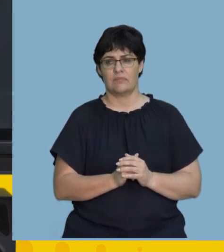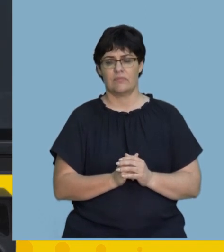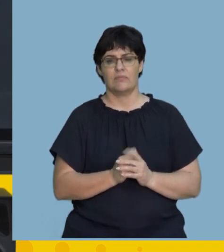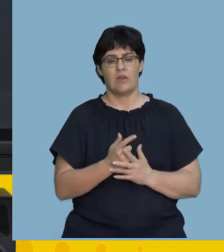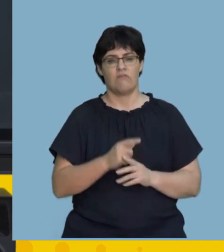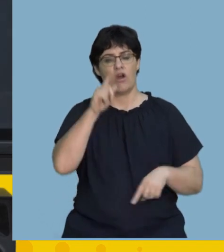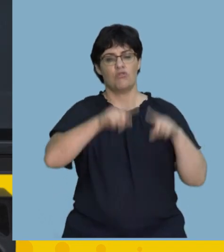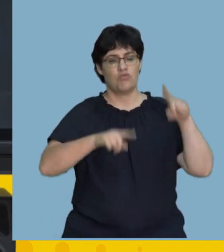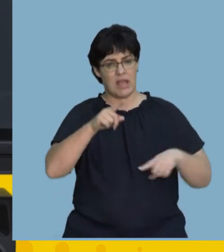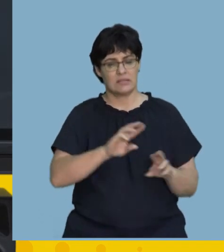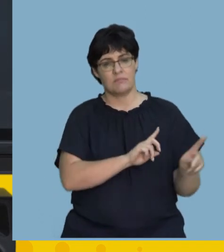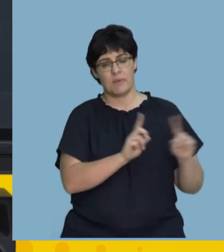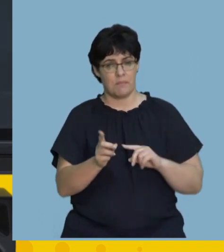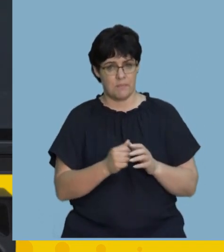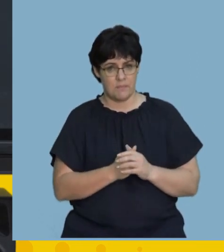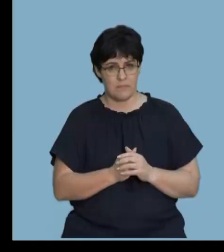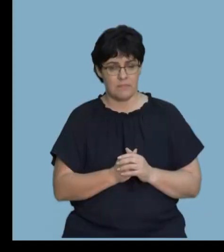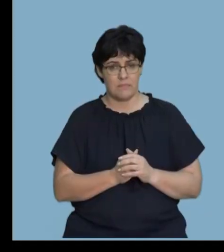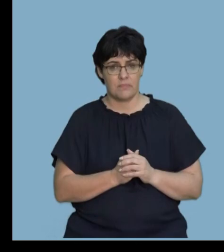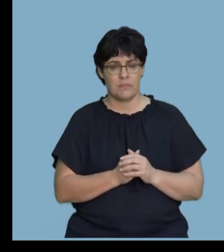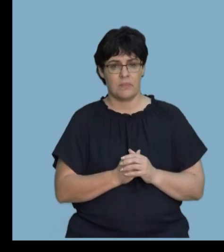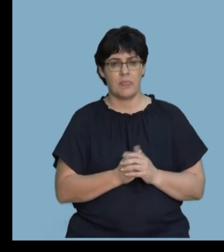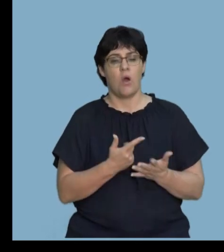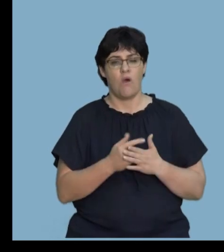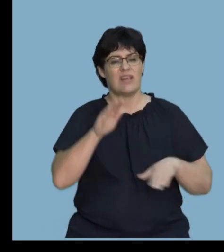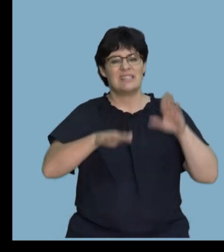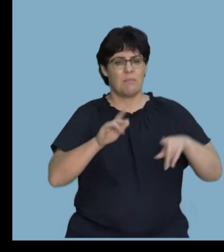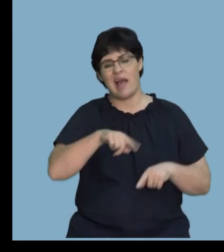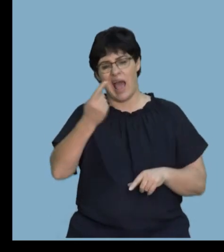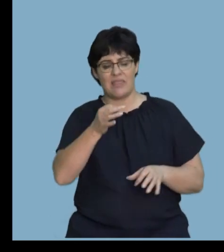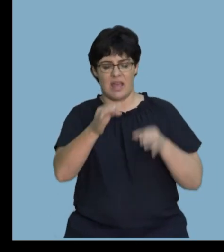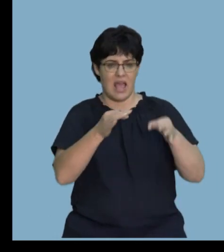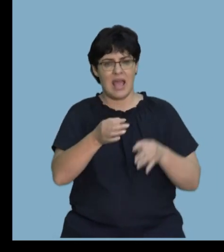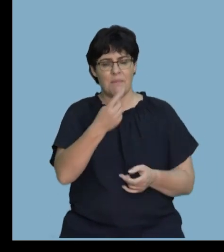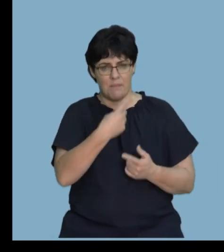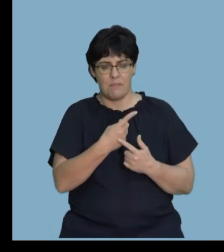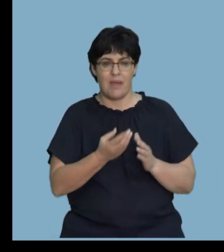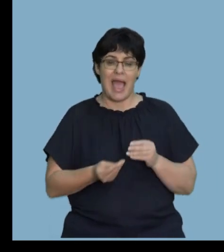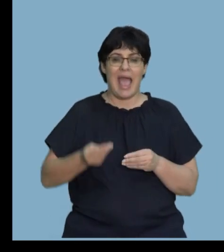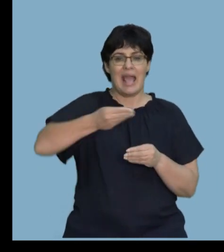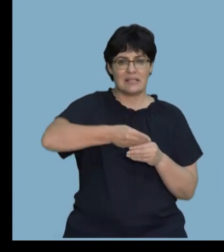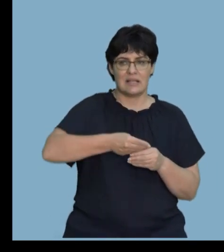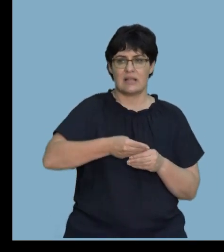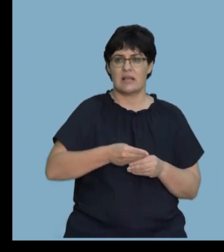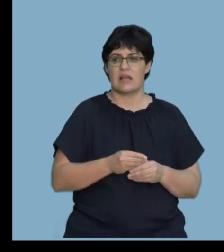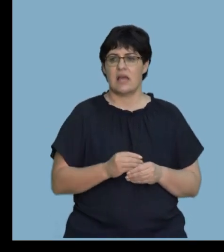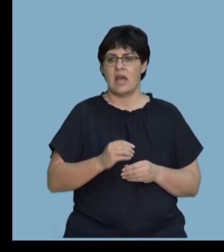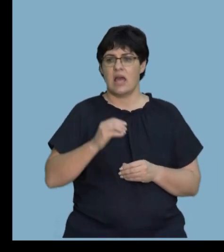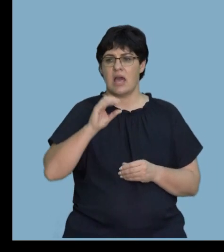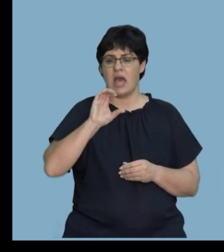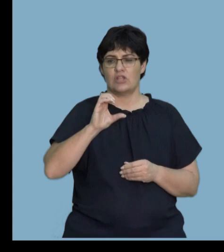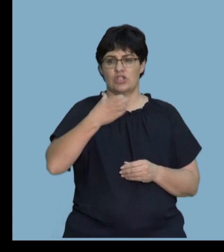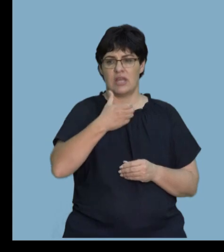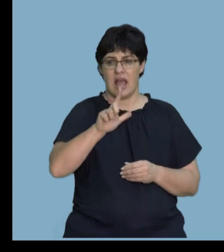reaction of similar antacid tablet with excess HCl of that concentration, so